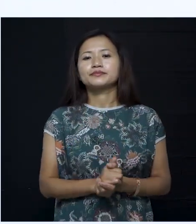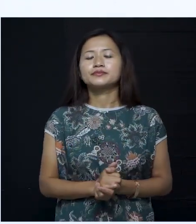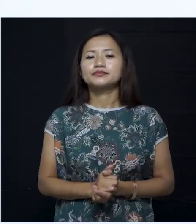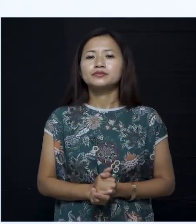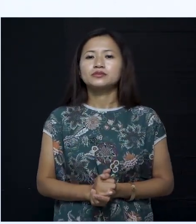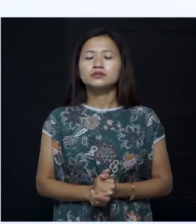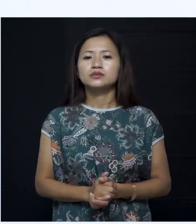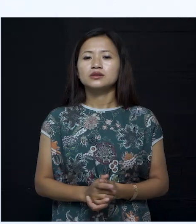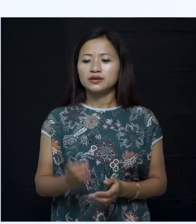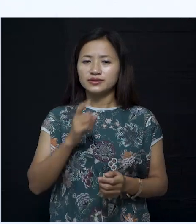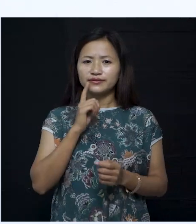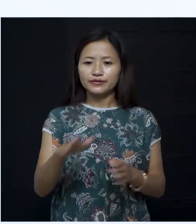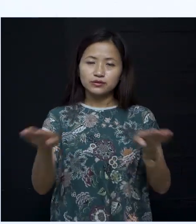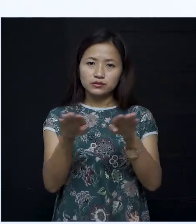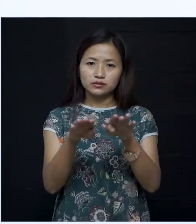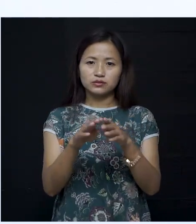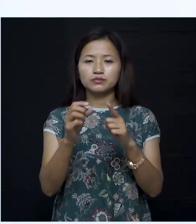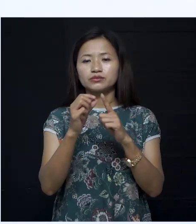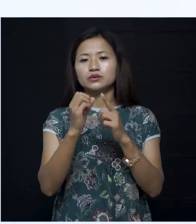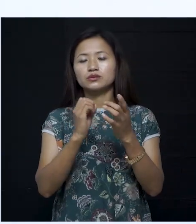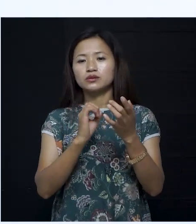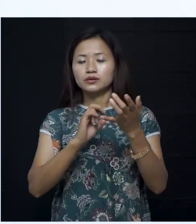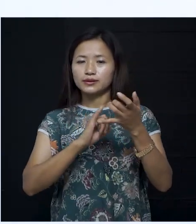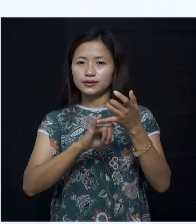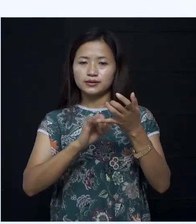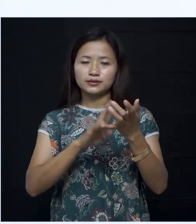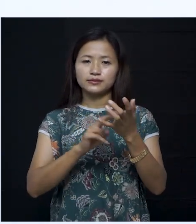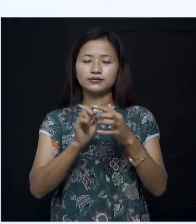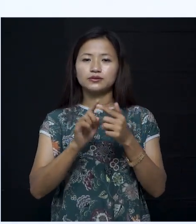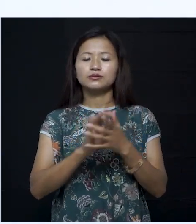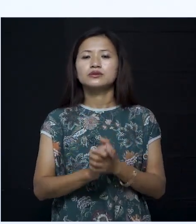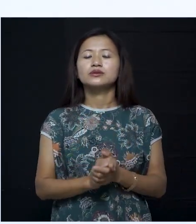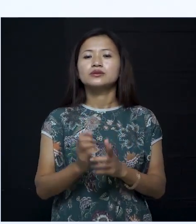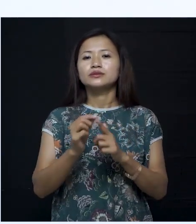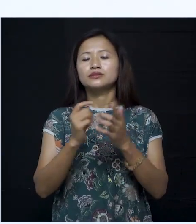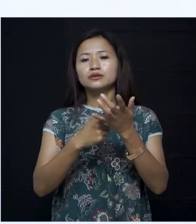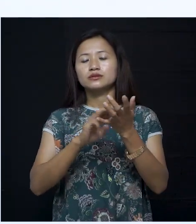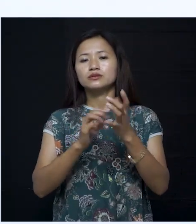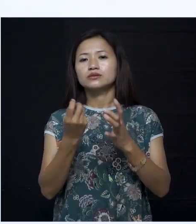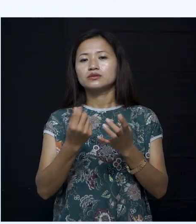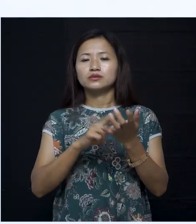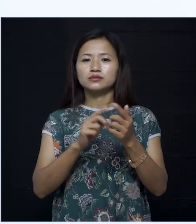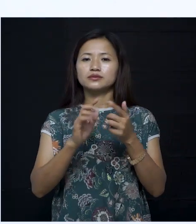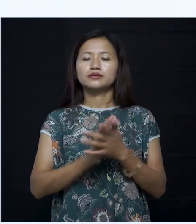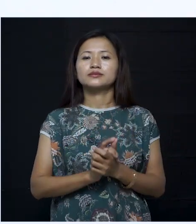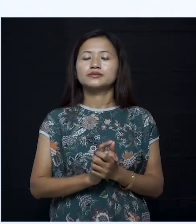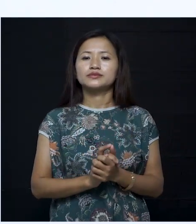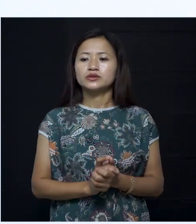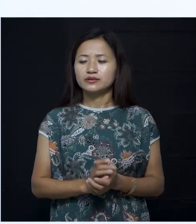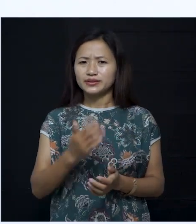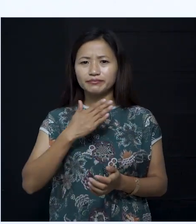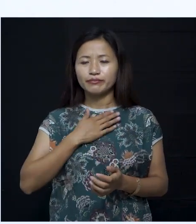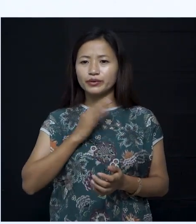again, because it is very close to possessive pronouns, okay? And do not make the mistake of writing mine,